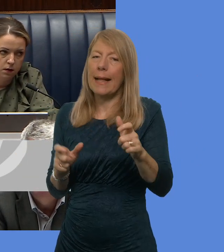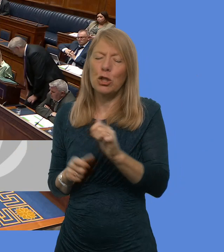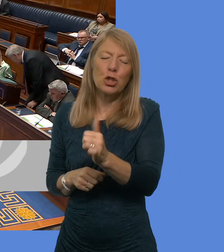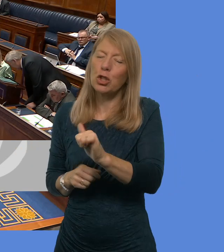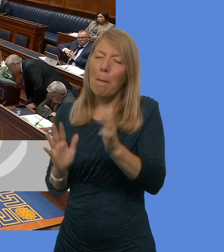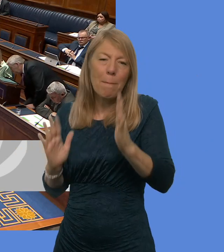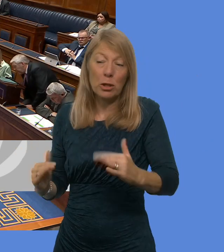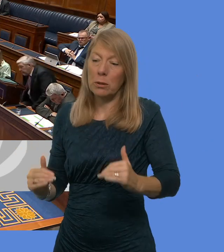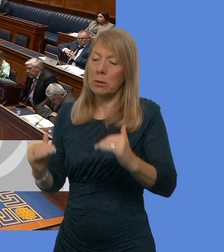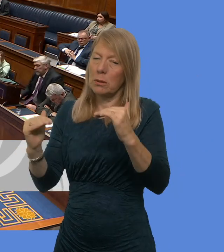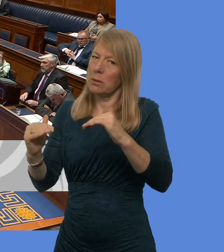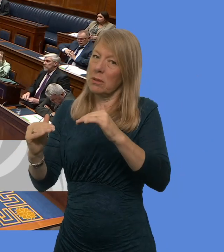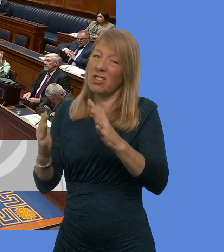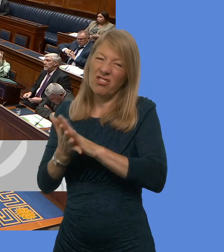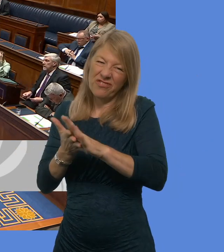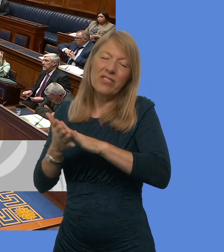Peter McReynolds.